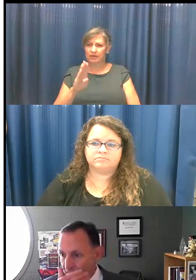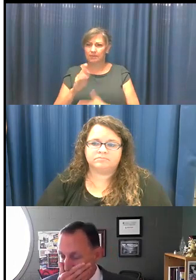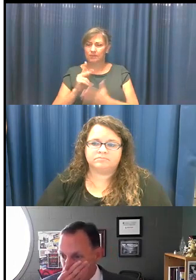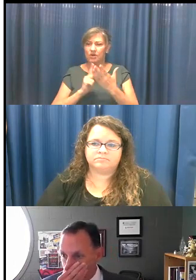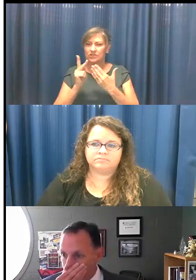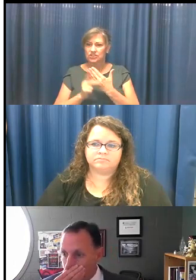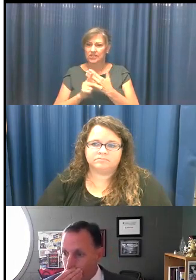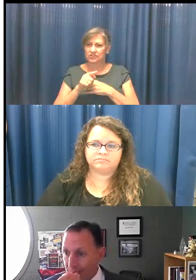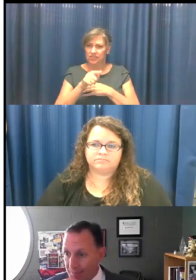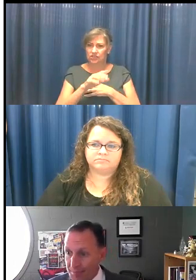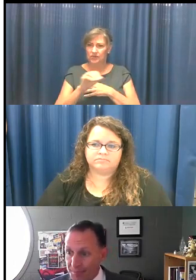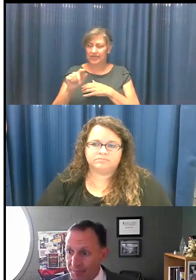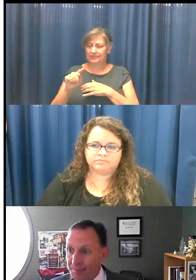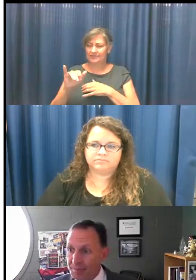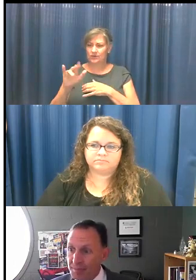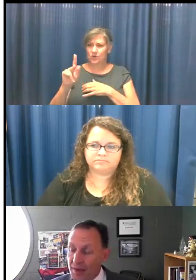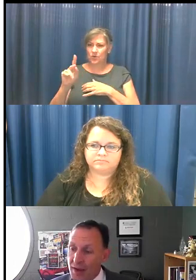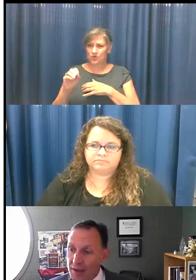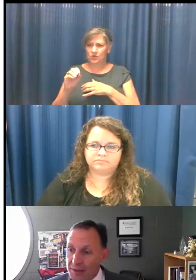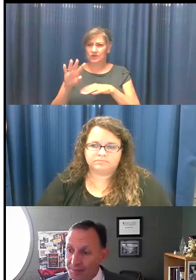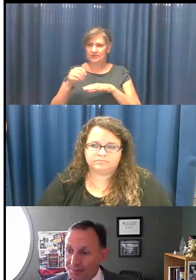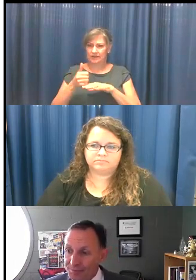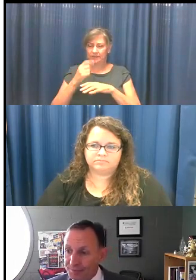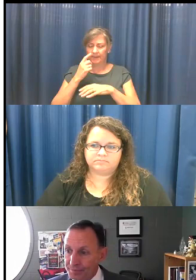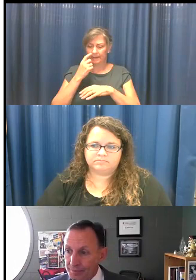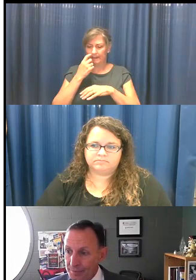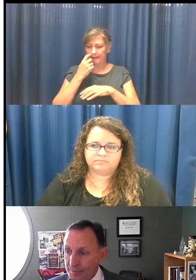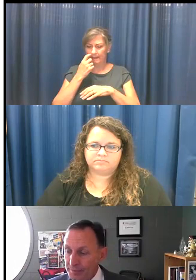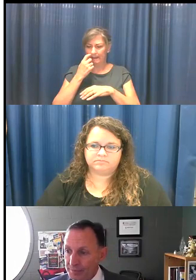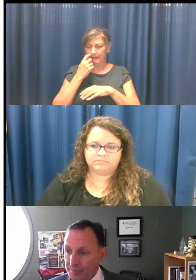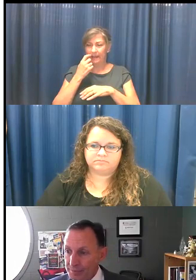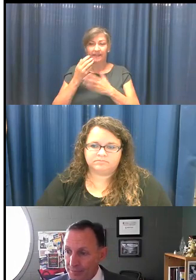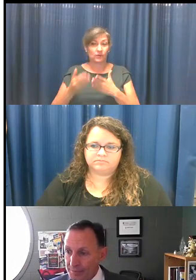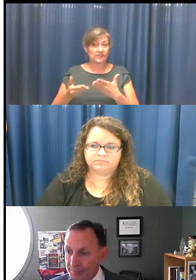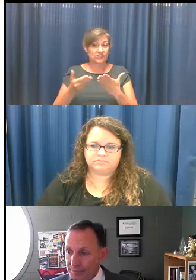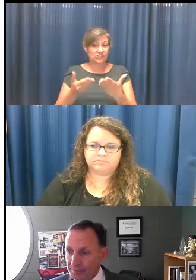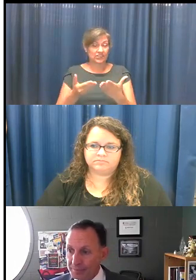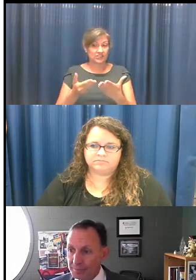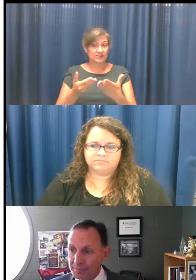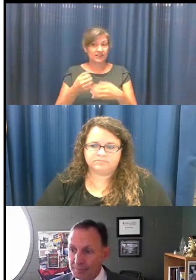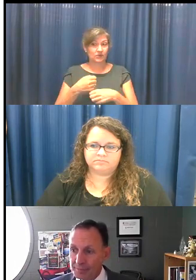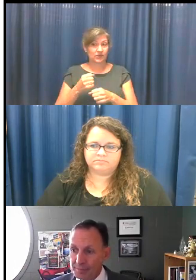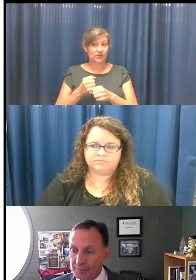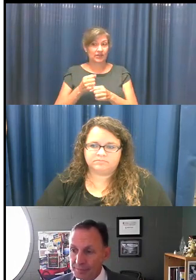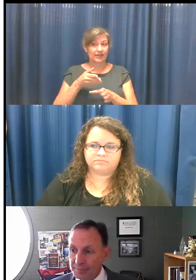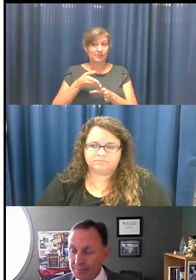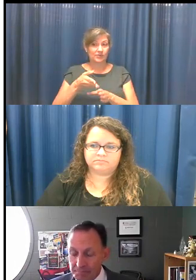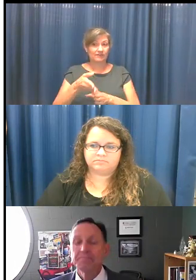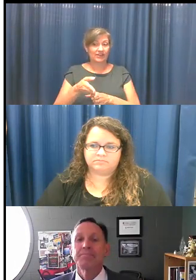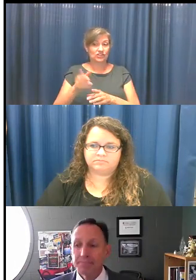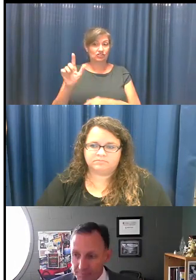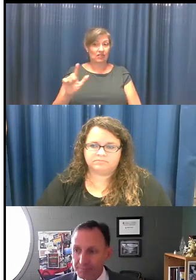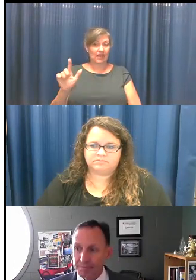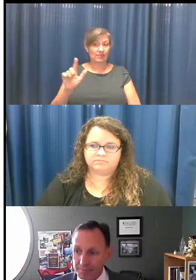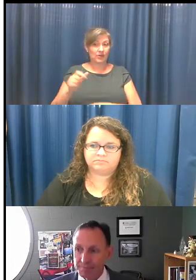that you and Tico are coordinating. And there's a suggestion that we create a professional library to